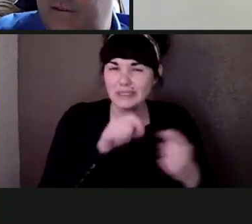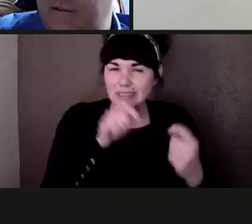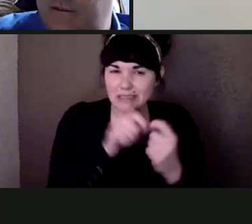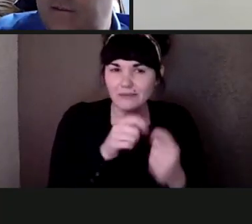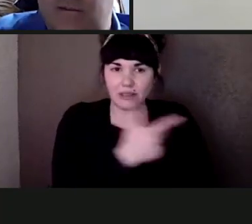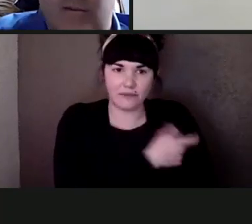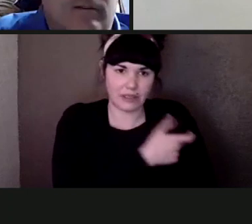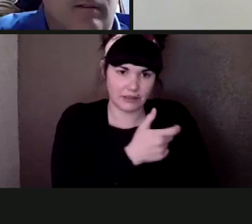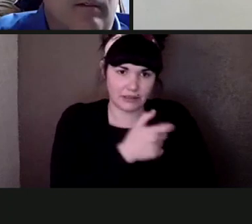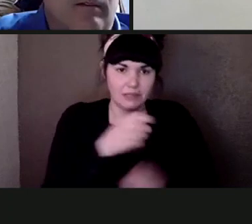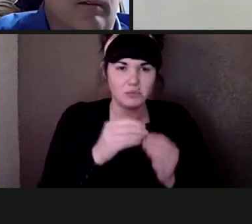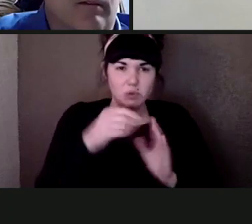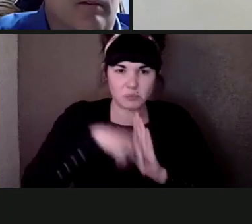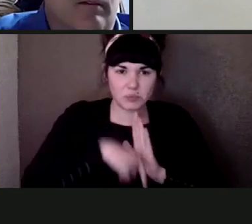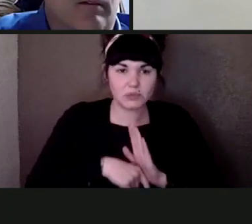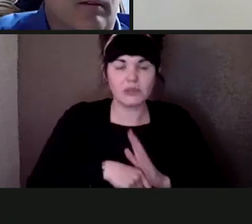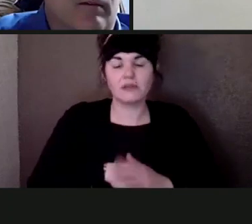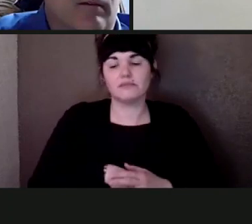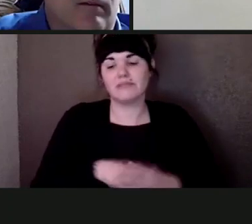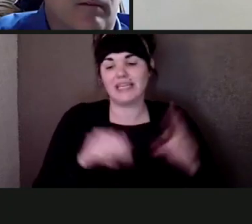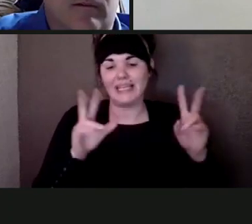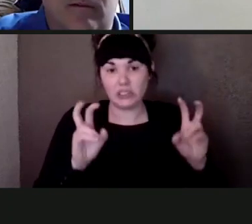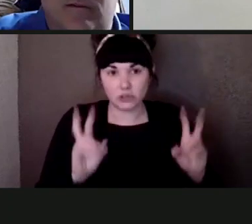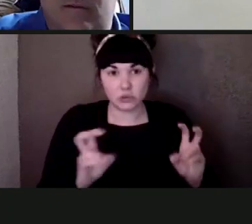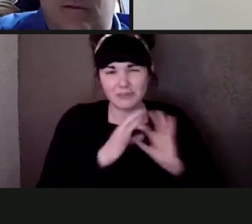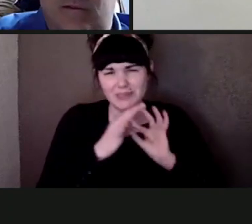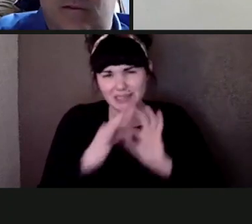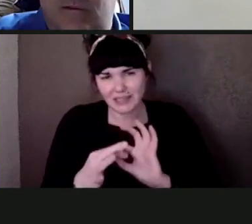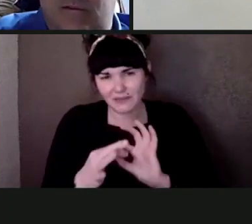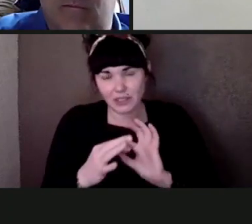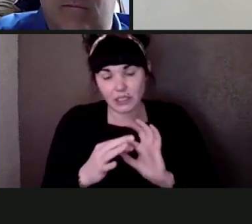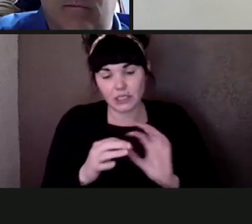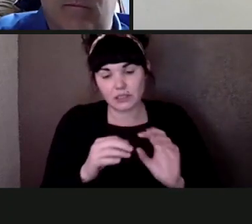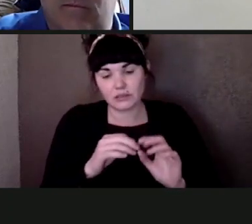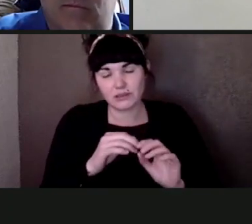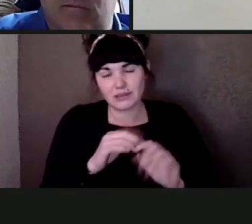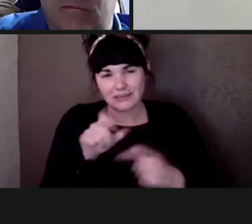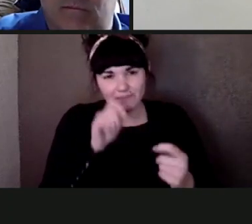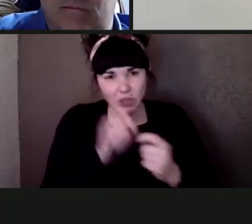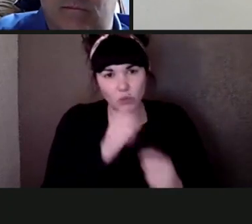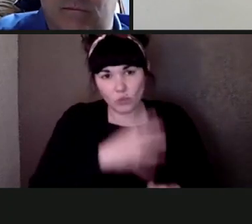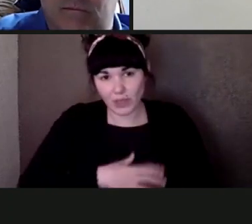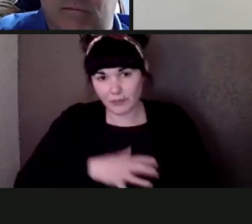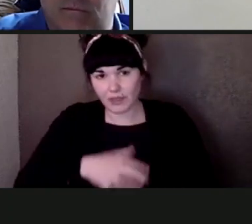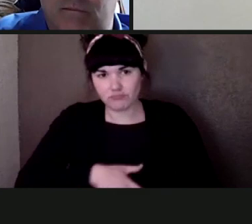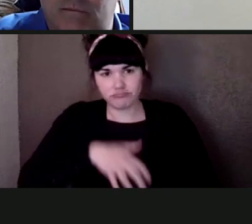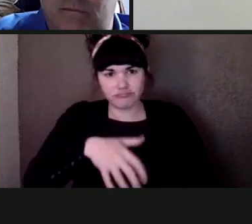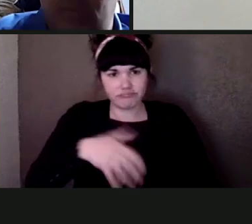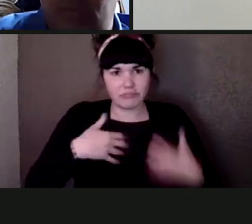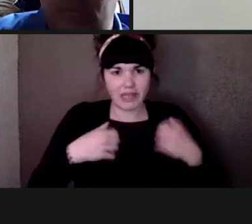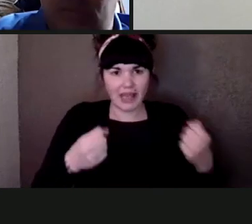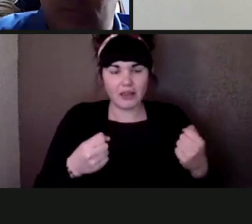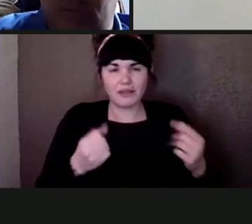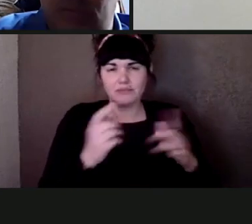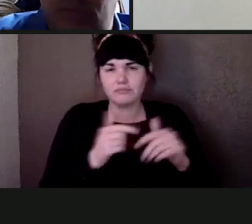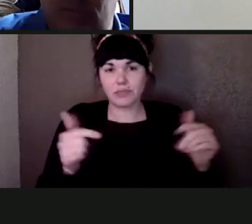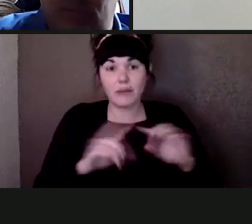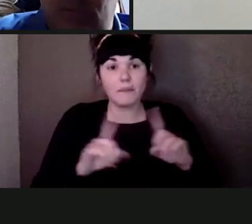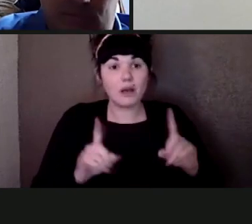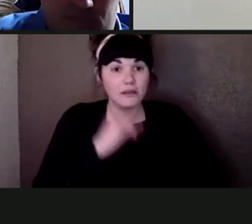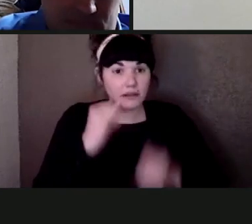issues specifically related to women, maternal health, so on and so forth. Um, so, but the last question I'm going to